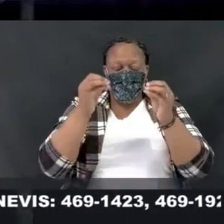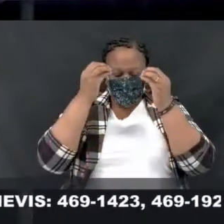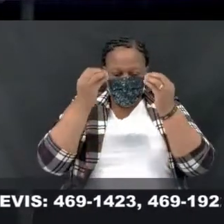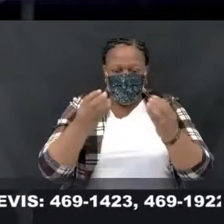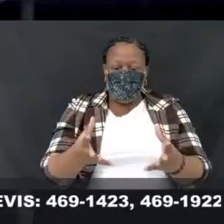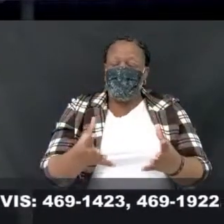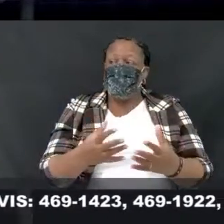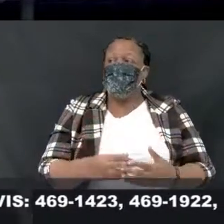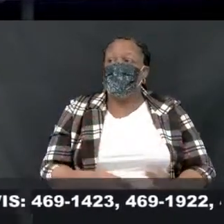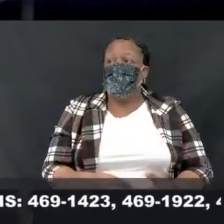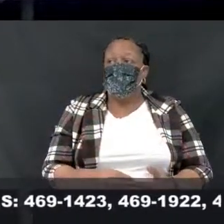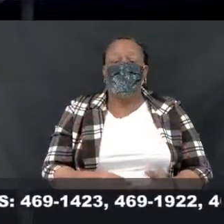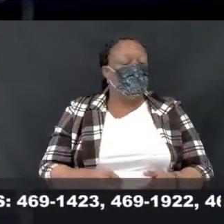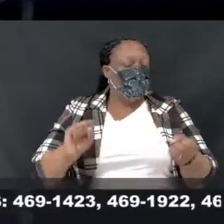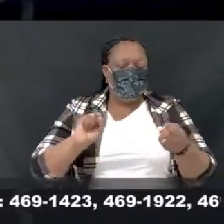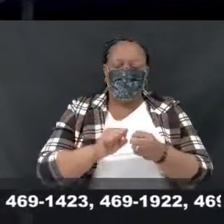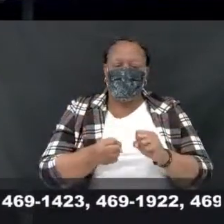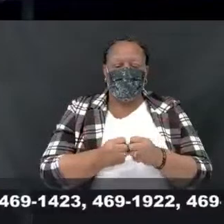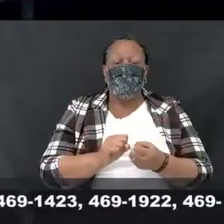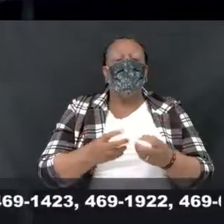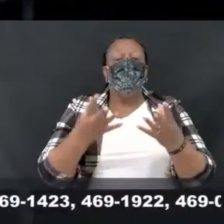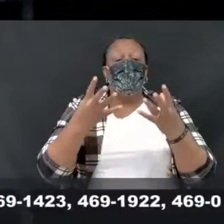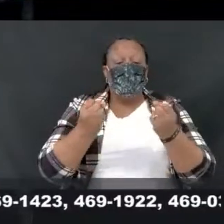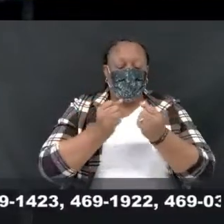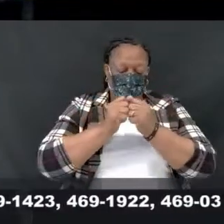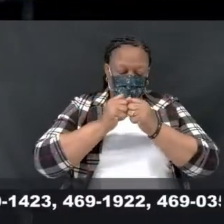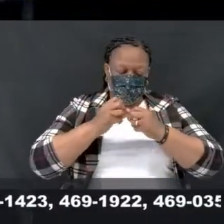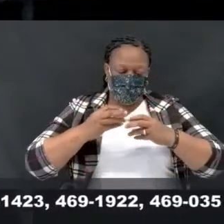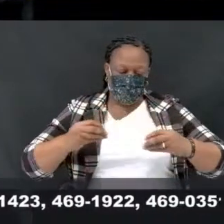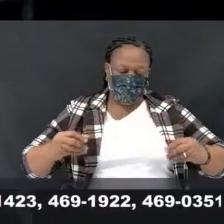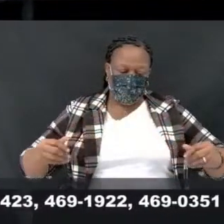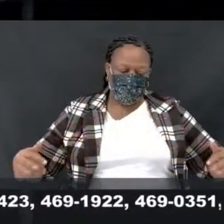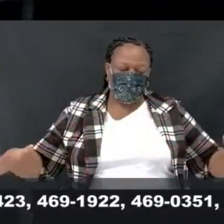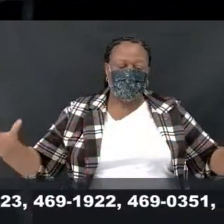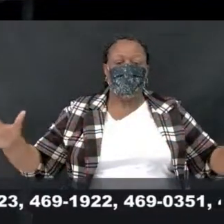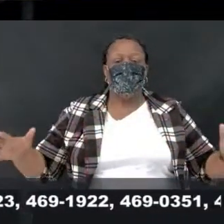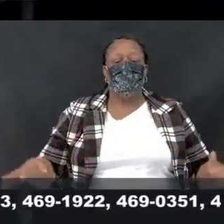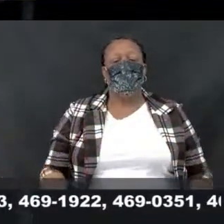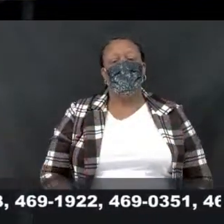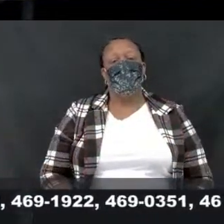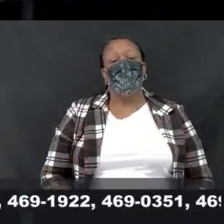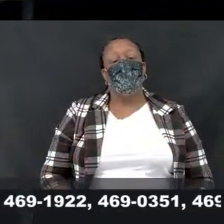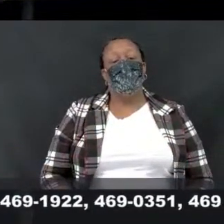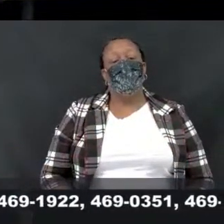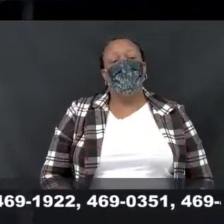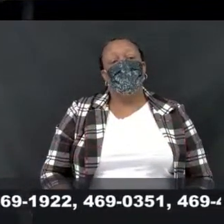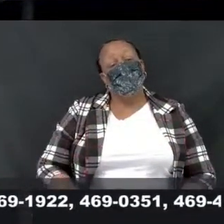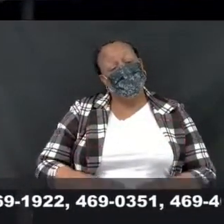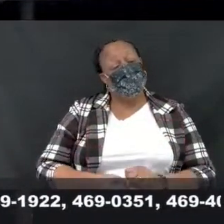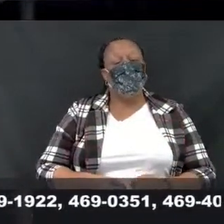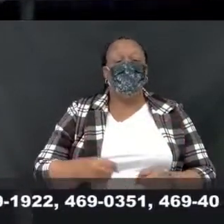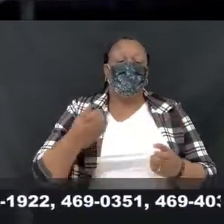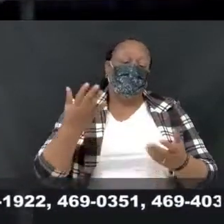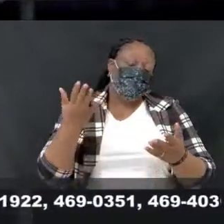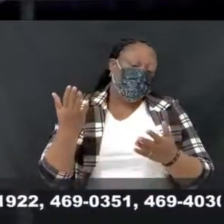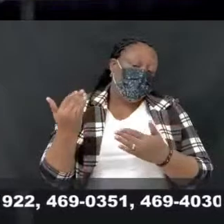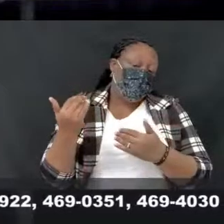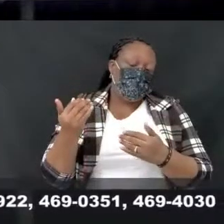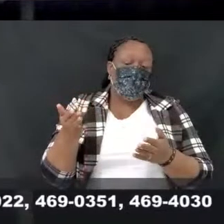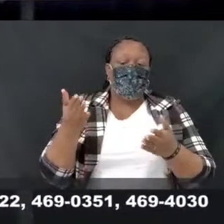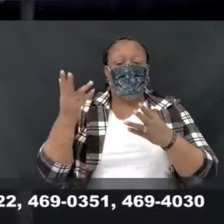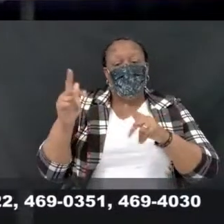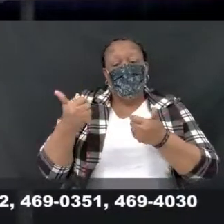this virus until it eventually disappears from us. If it does, or if it becomes endemic, then we'll have to learn to live with it.